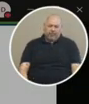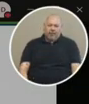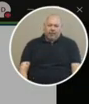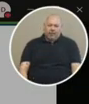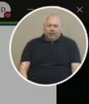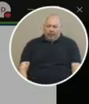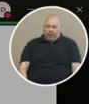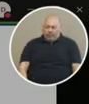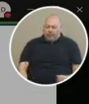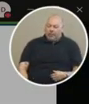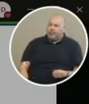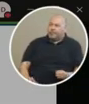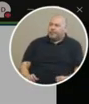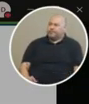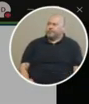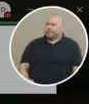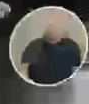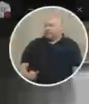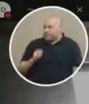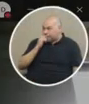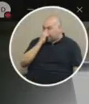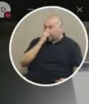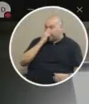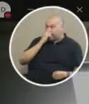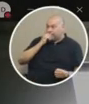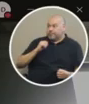So IT, if you'd bring up my presentation again,